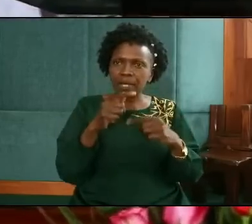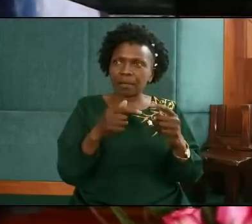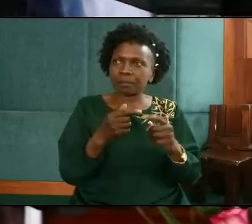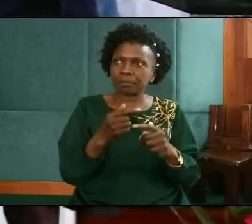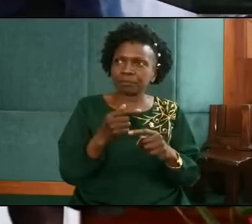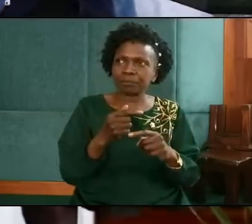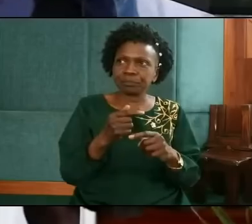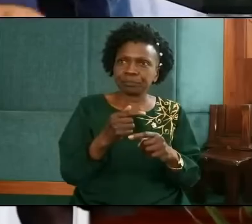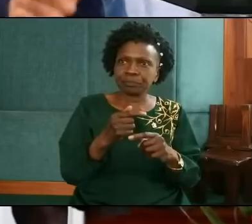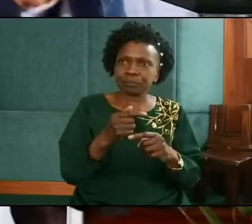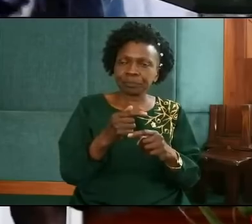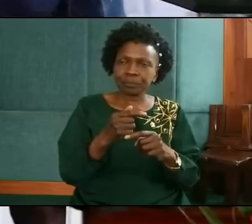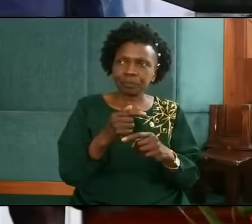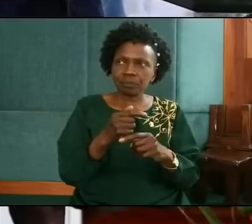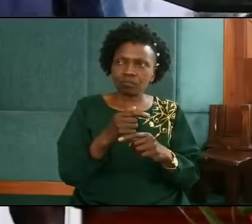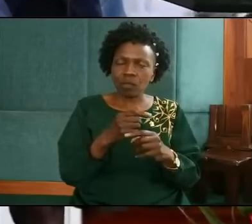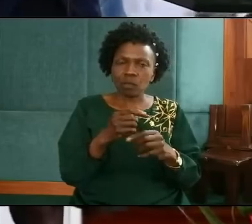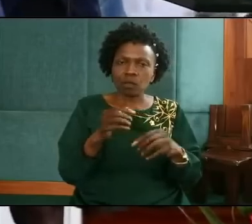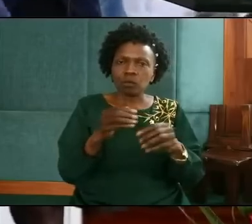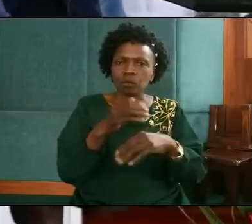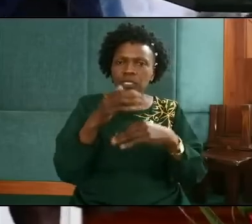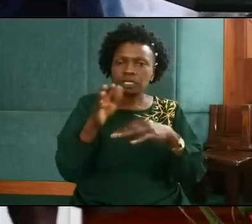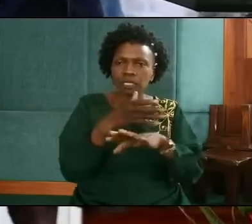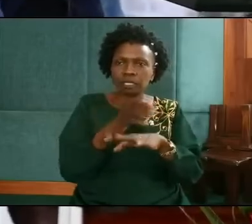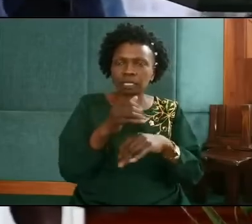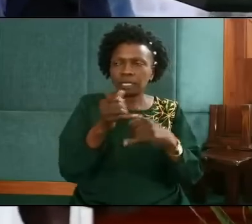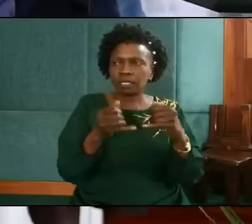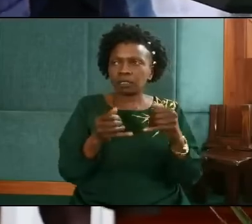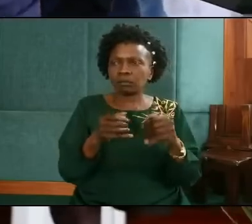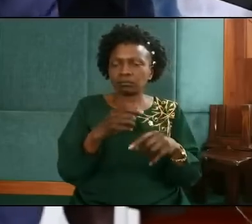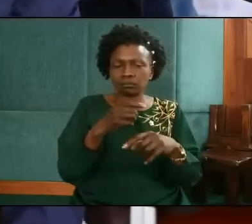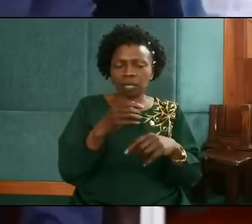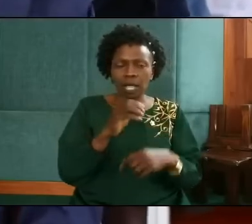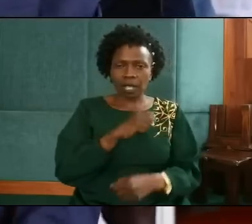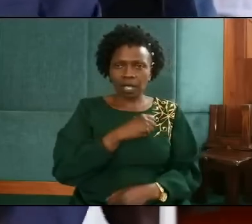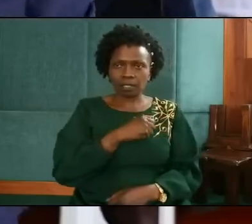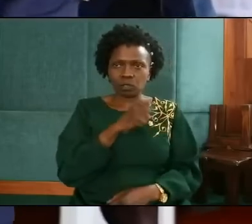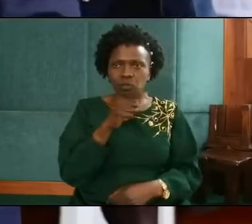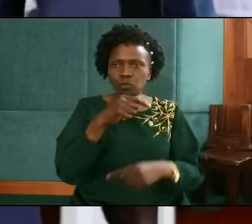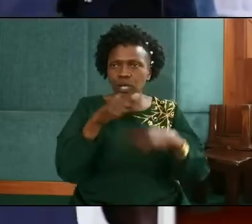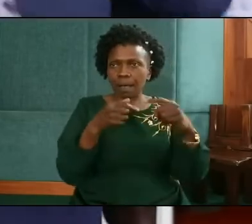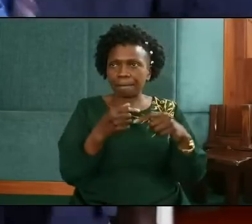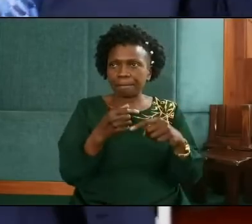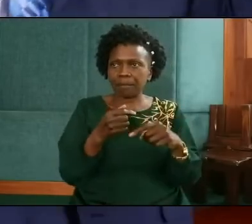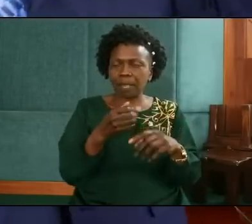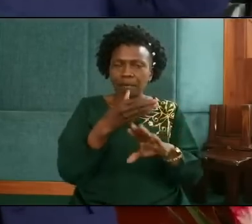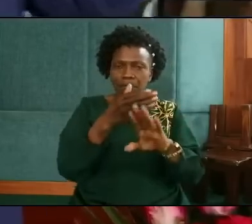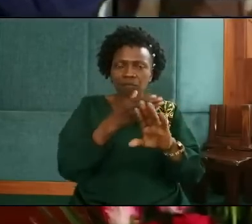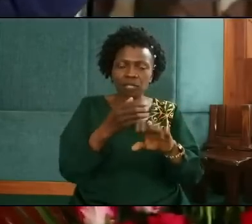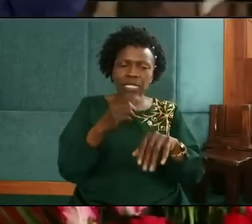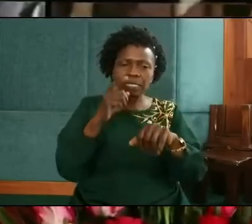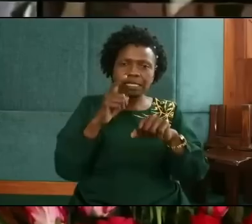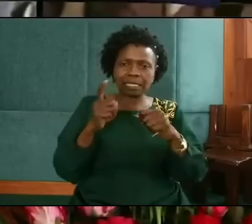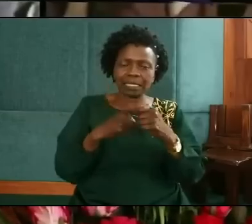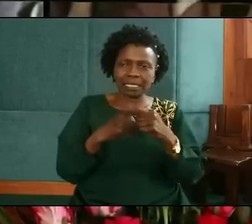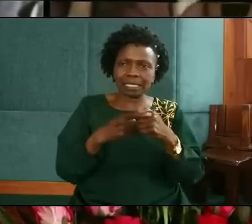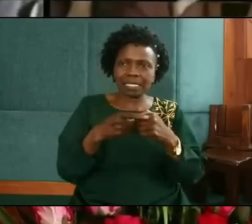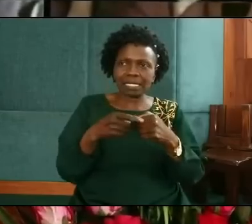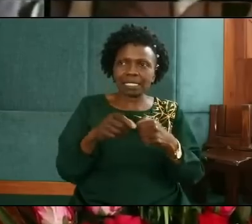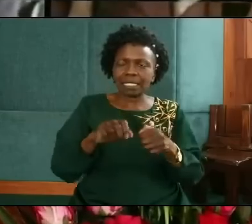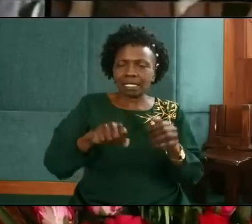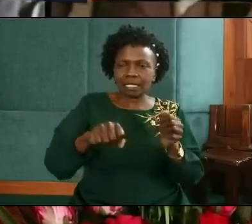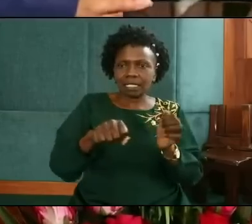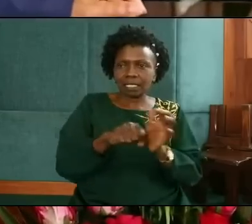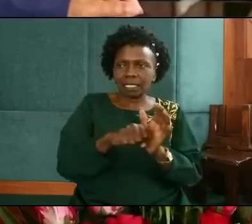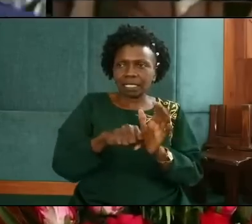take the next stanza of the song. And I want to invite you, come before the fifth sign crack open. Come. Say, Lord,